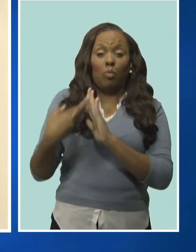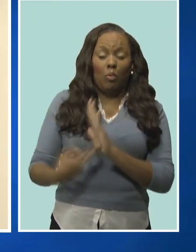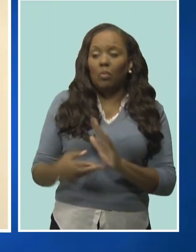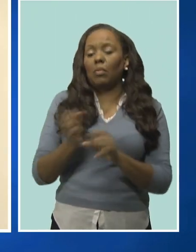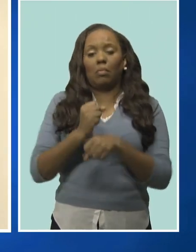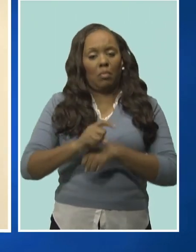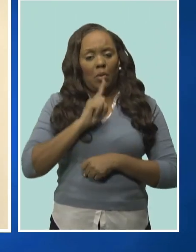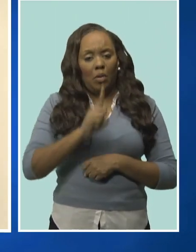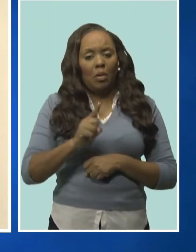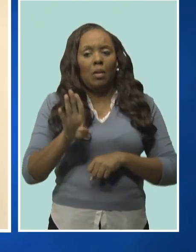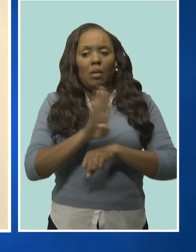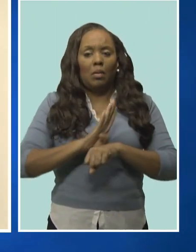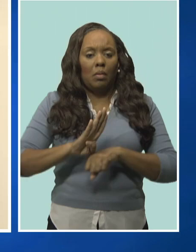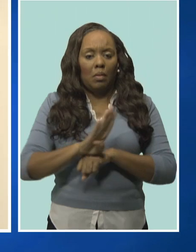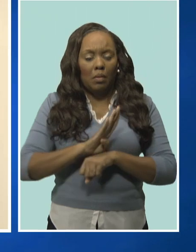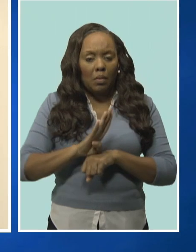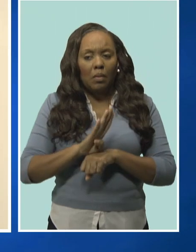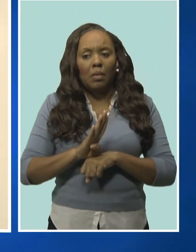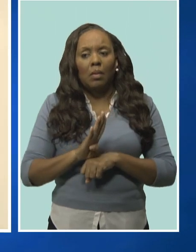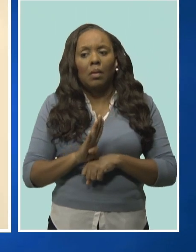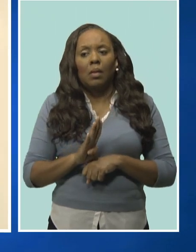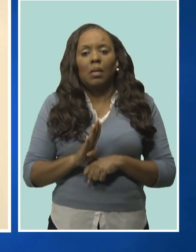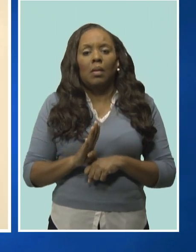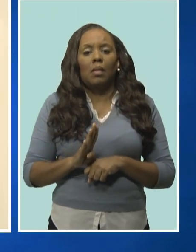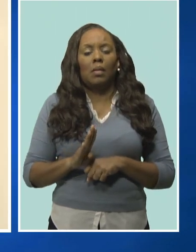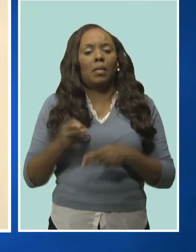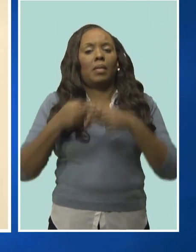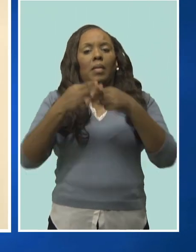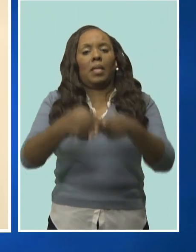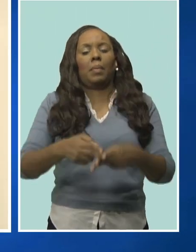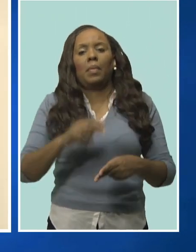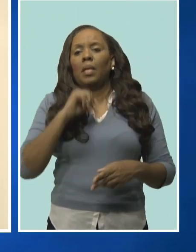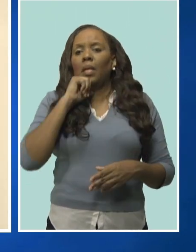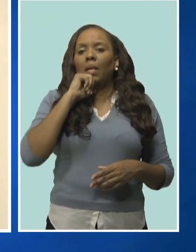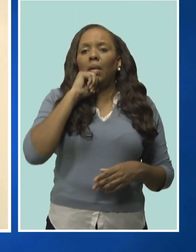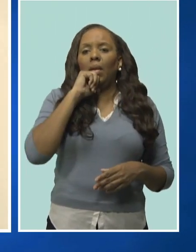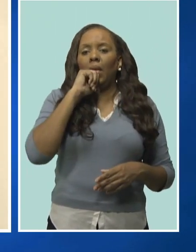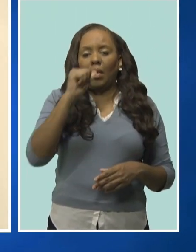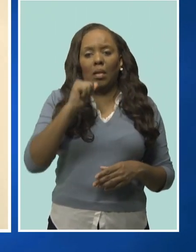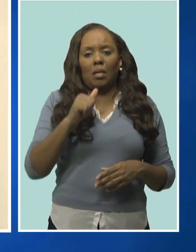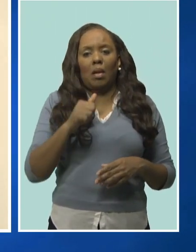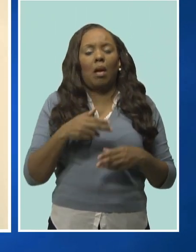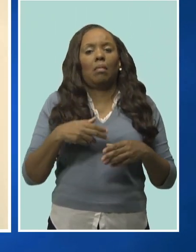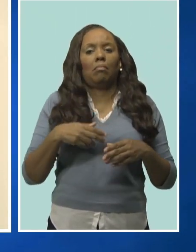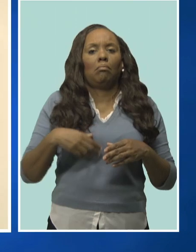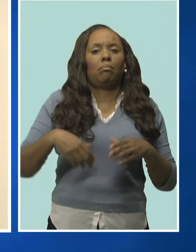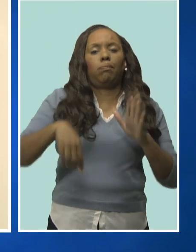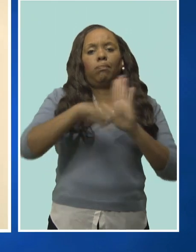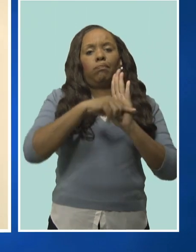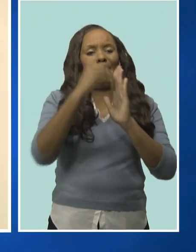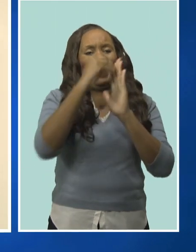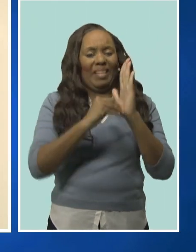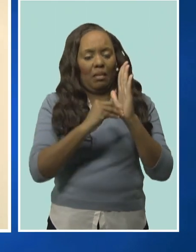country is not blacklisted going forward, it is important that these reforms come into